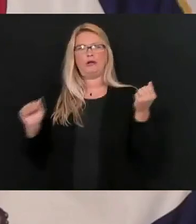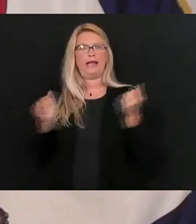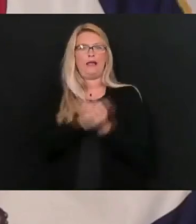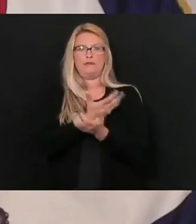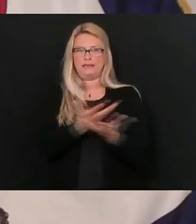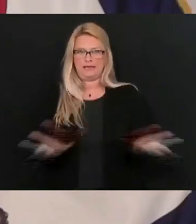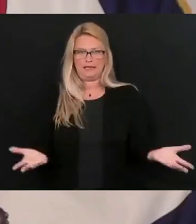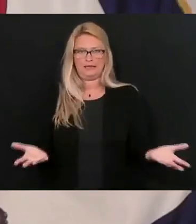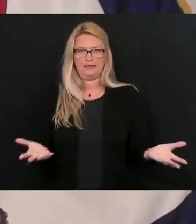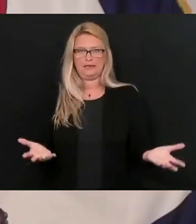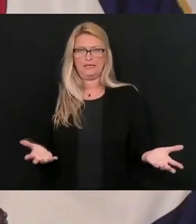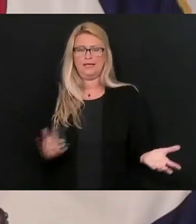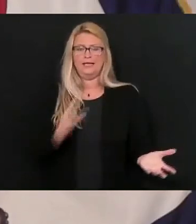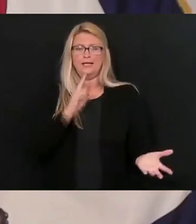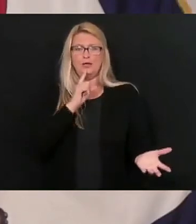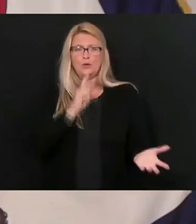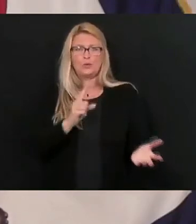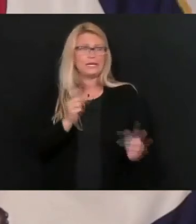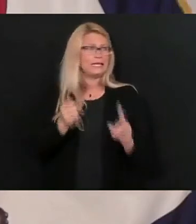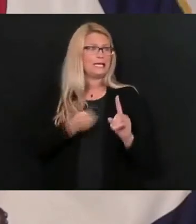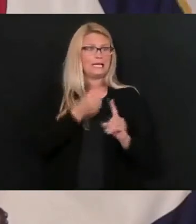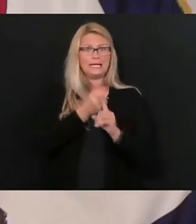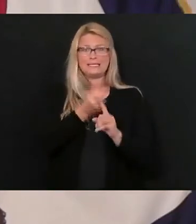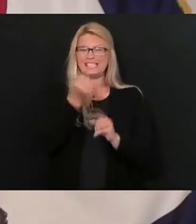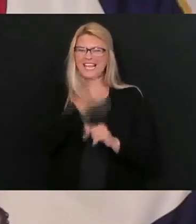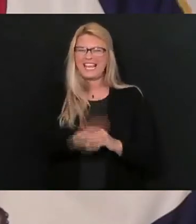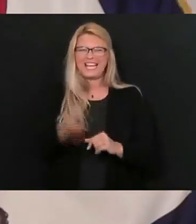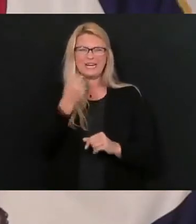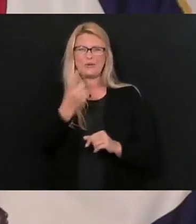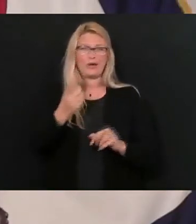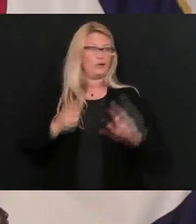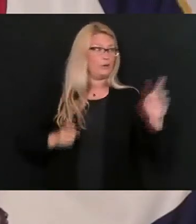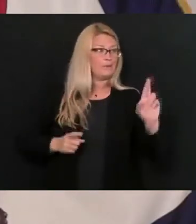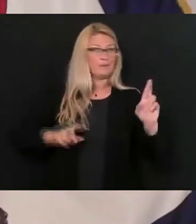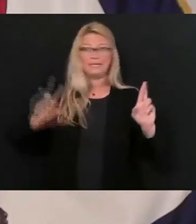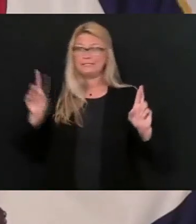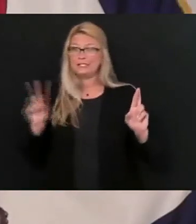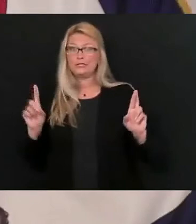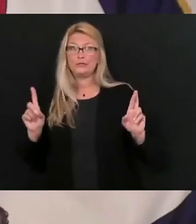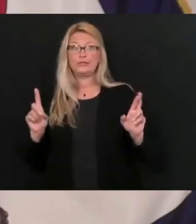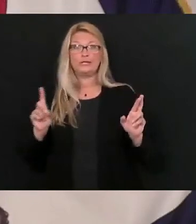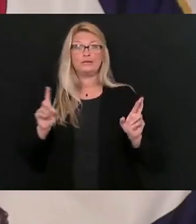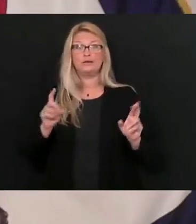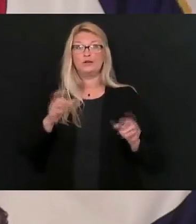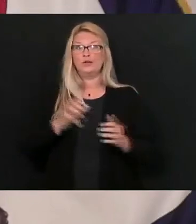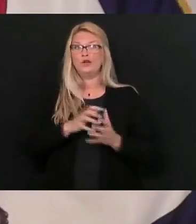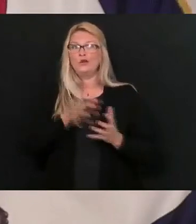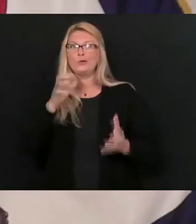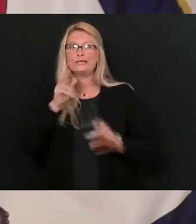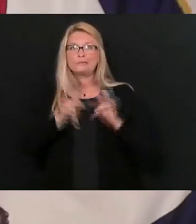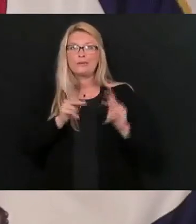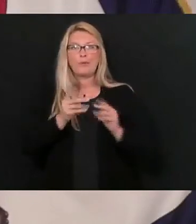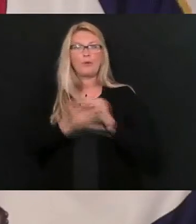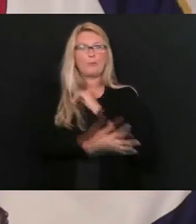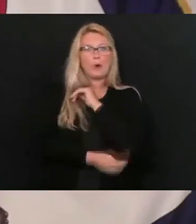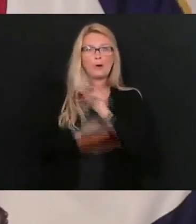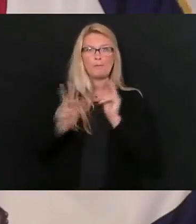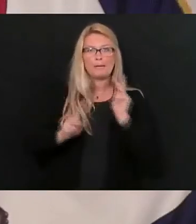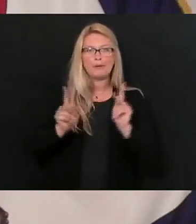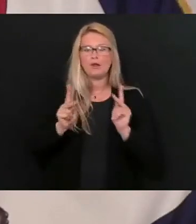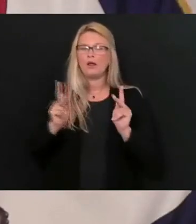everybody. Rich, poor, black, white, Democrat, Republican, union, non-union, whatever. It touches